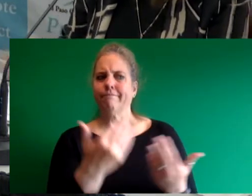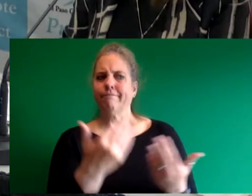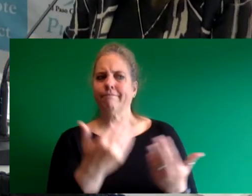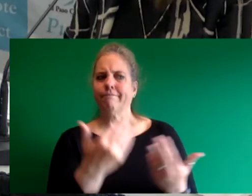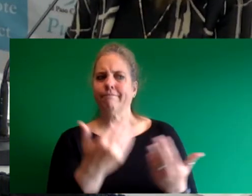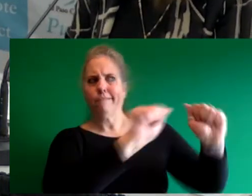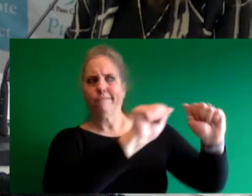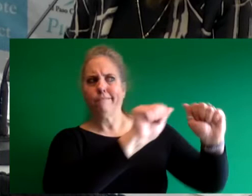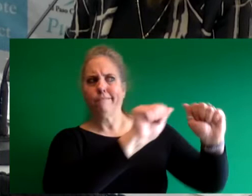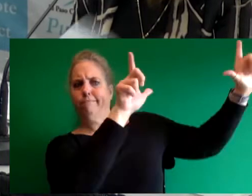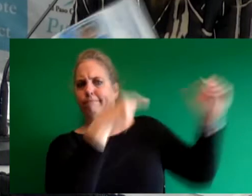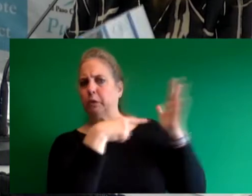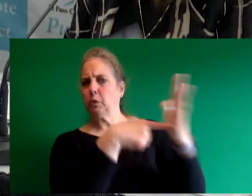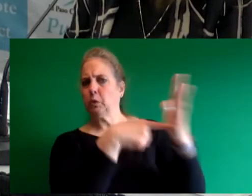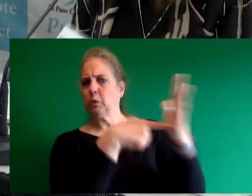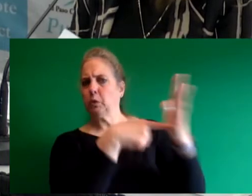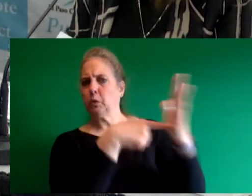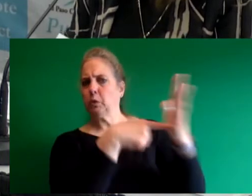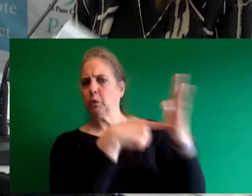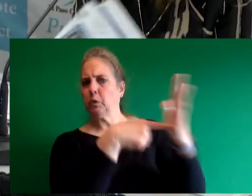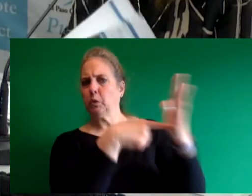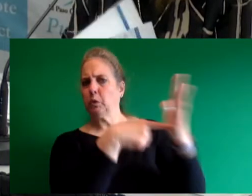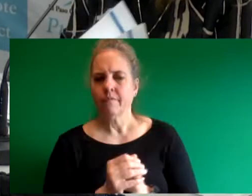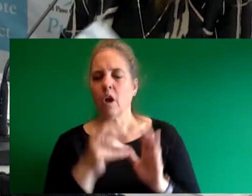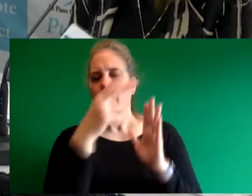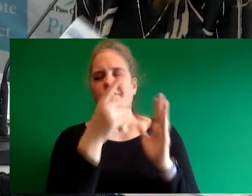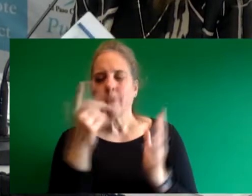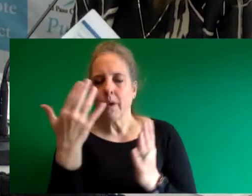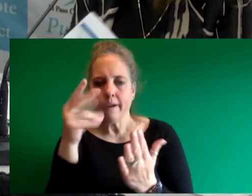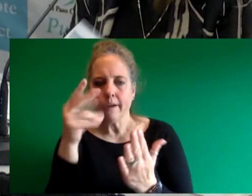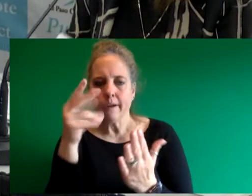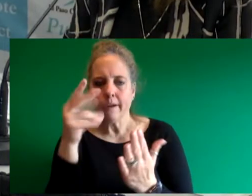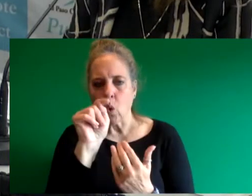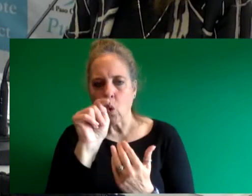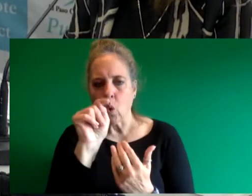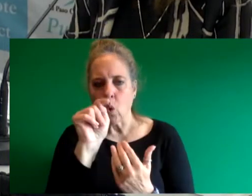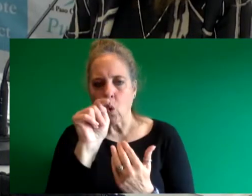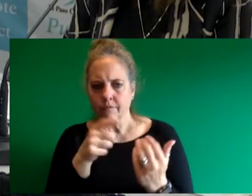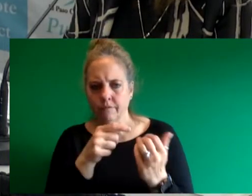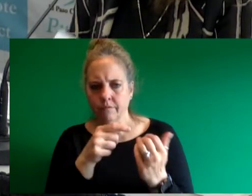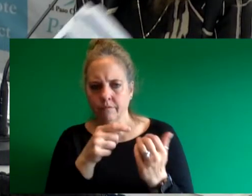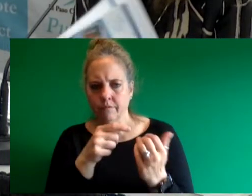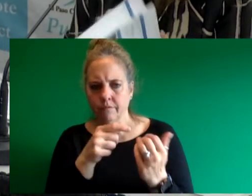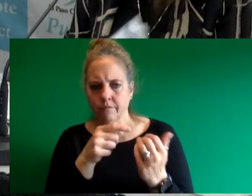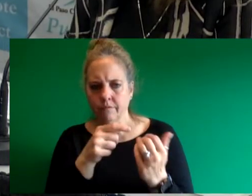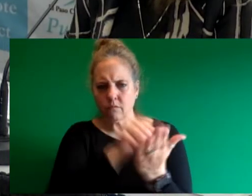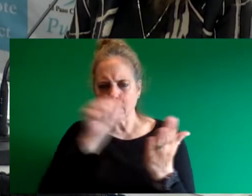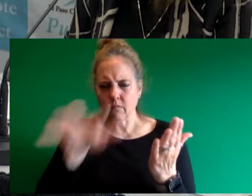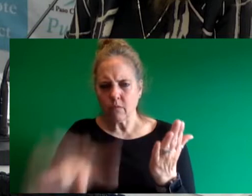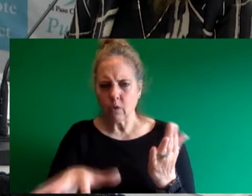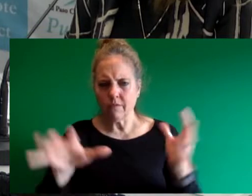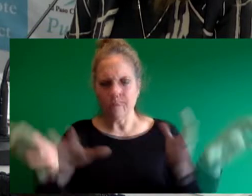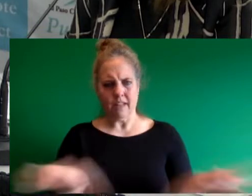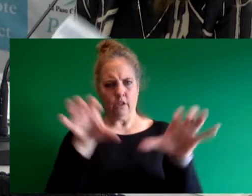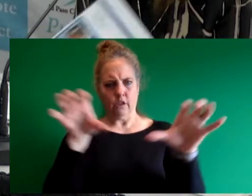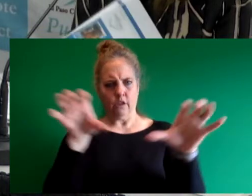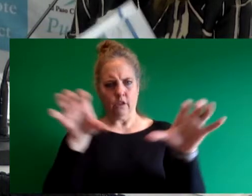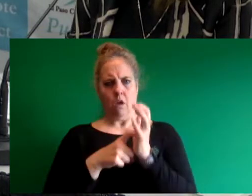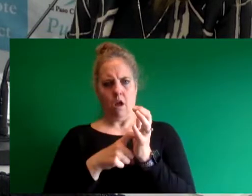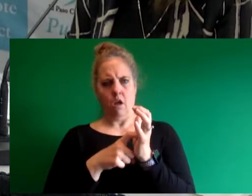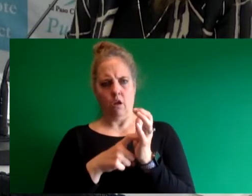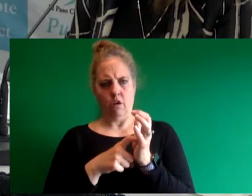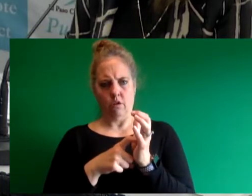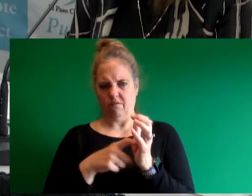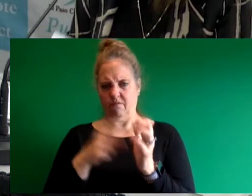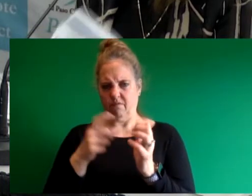here. It says, regarding the removal of action required from this particular agenda item, our legal counsel and county